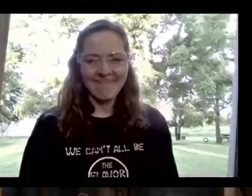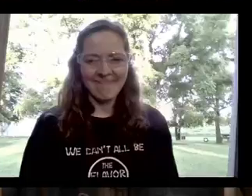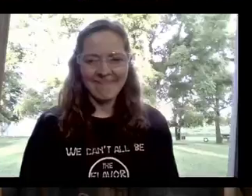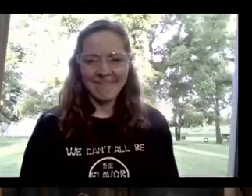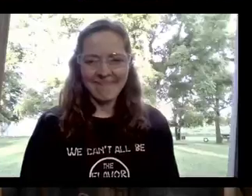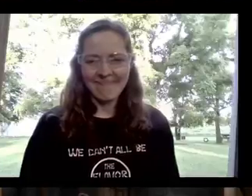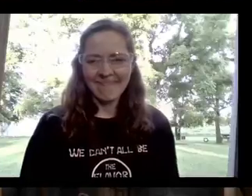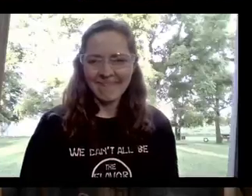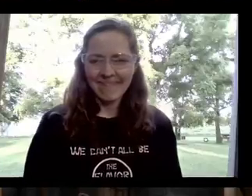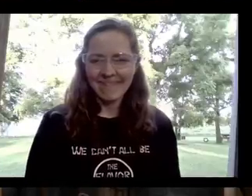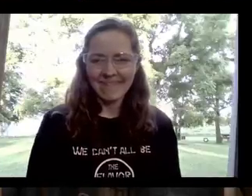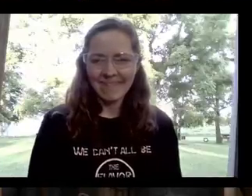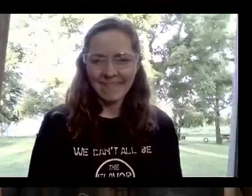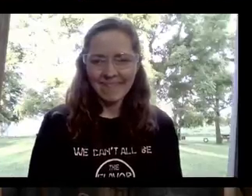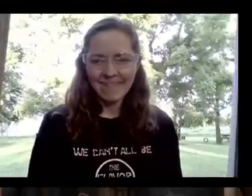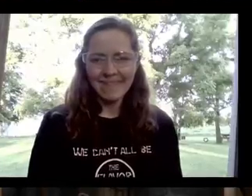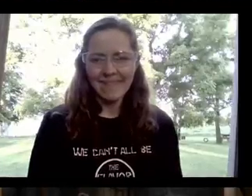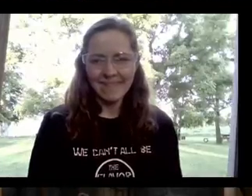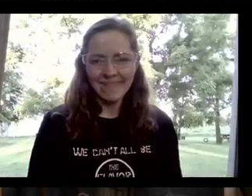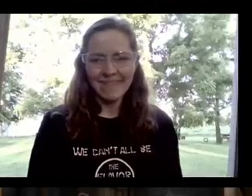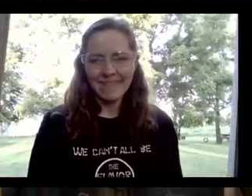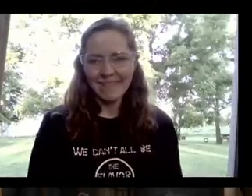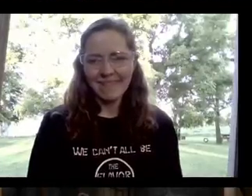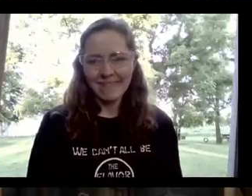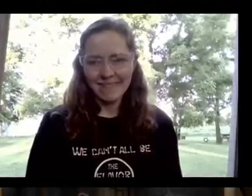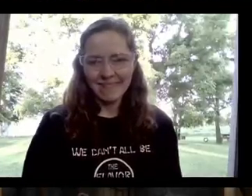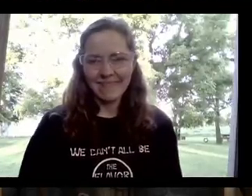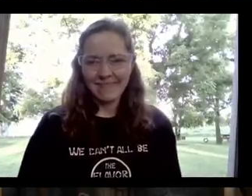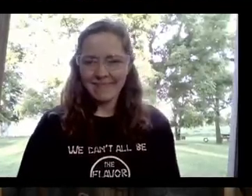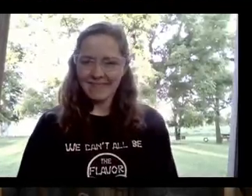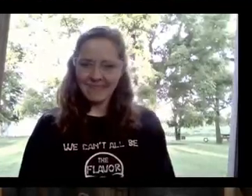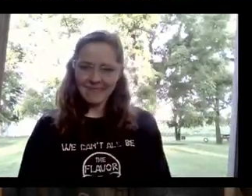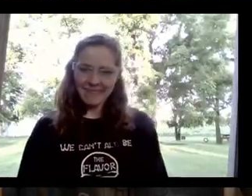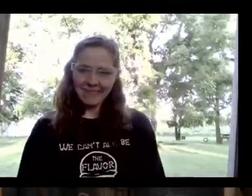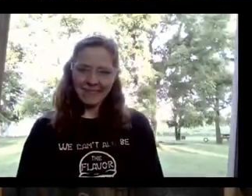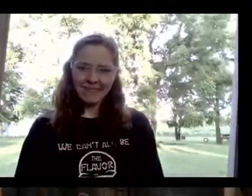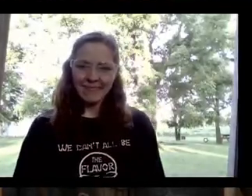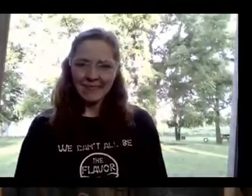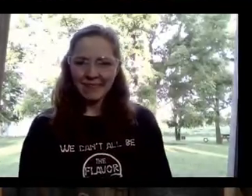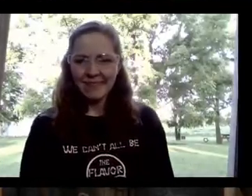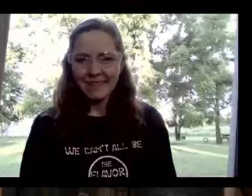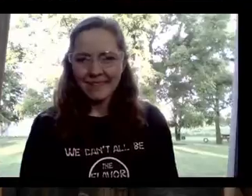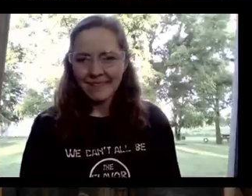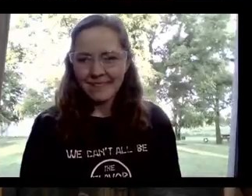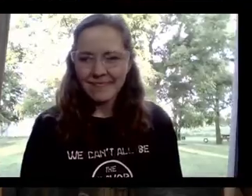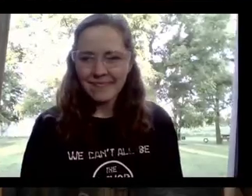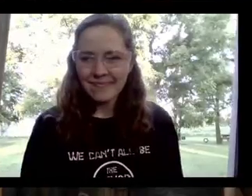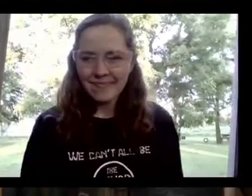thank you all so much. Thank you, thank you.